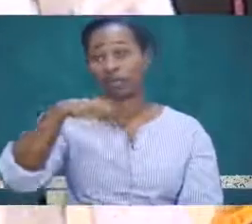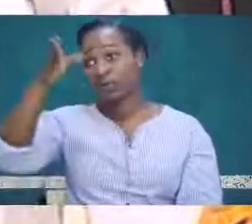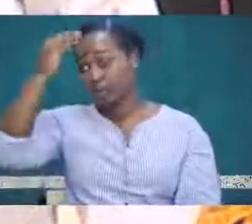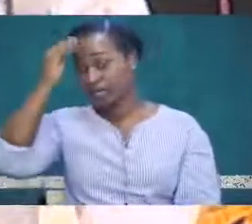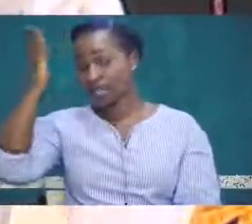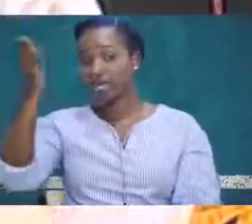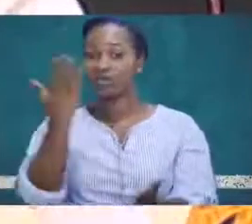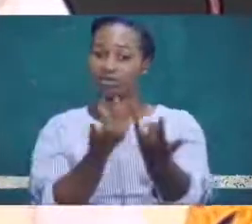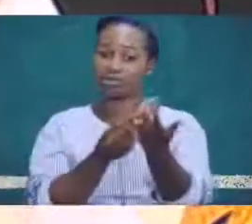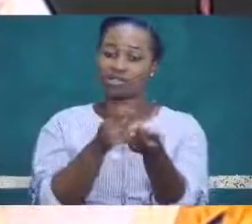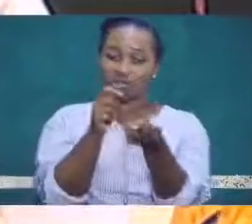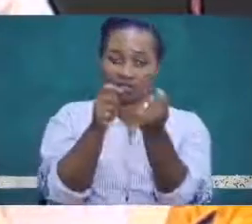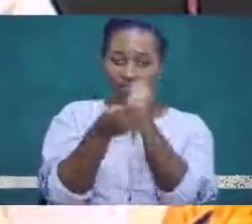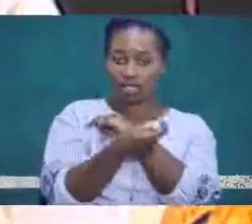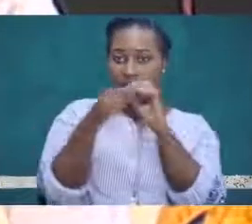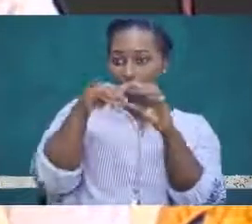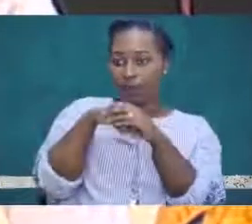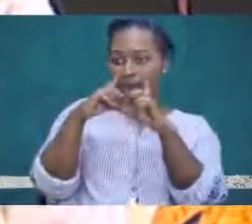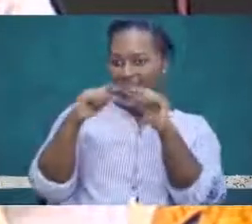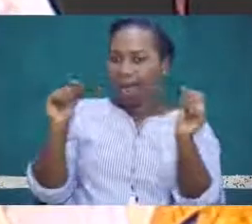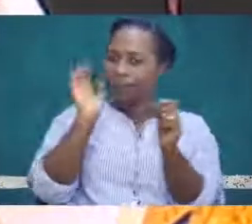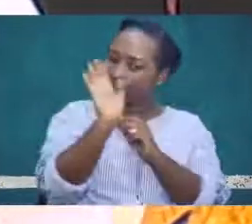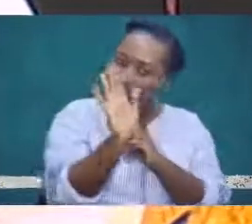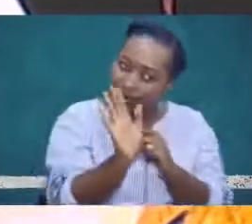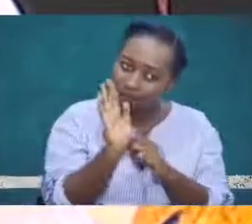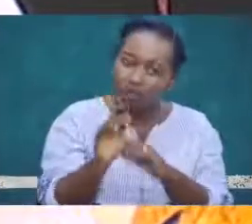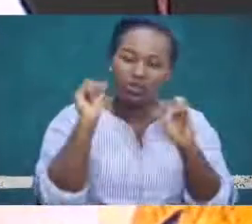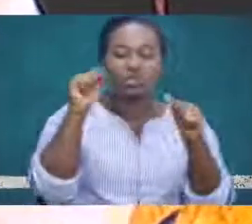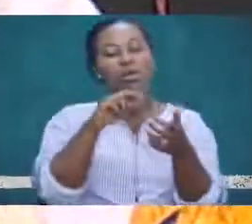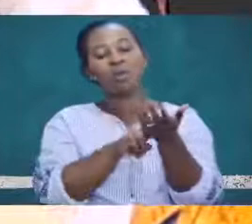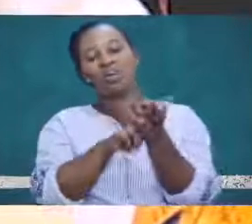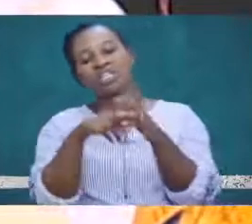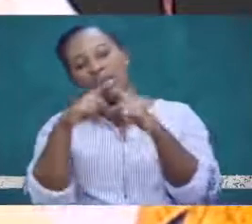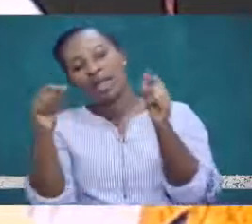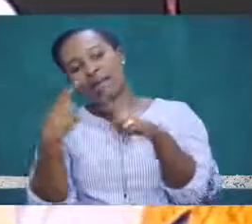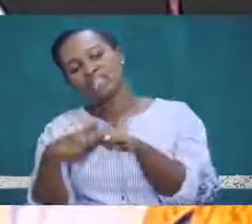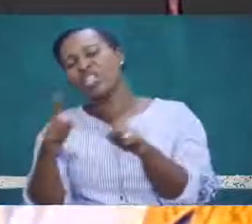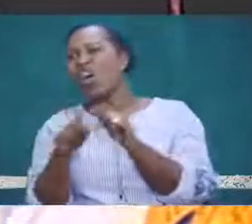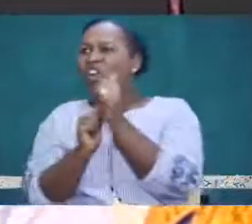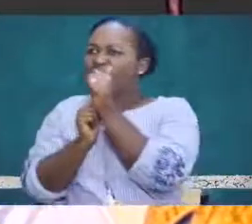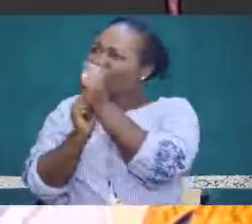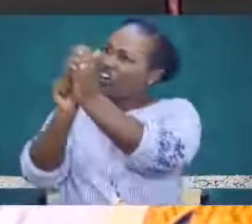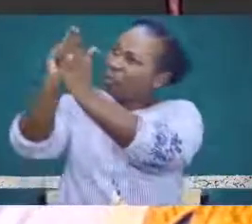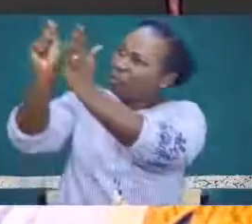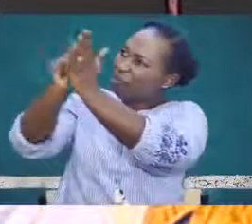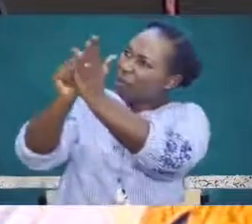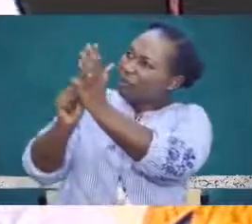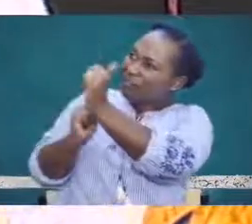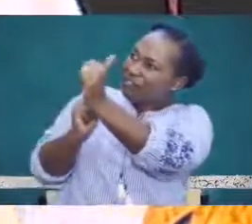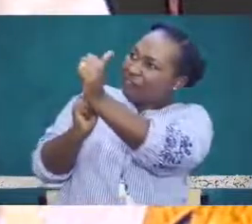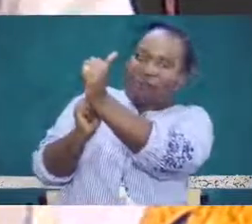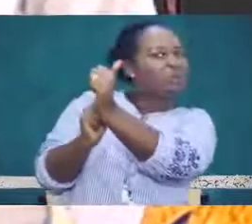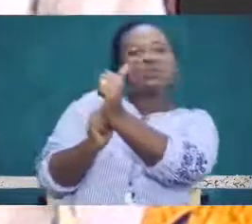can change them into your own words. You can use different words, not necessarily what I've written there, as long